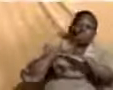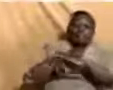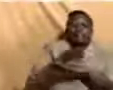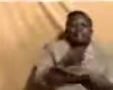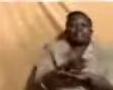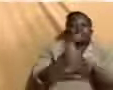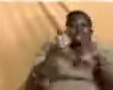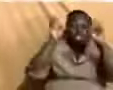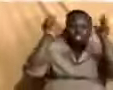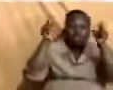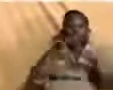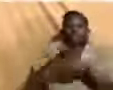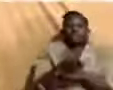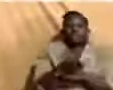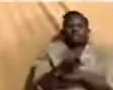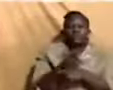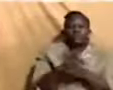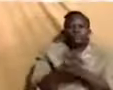civil proceedings.